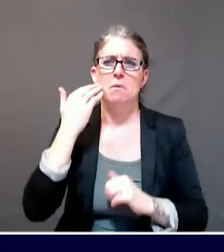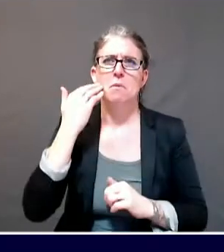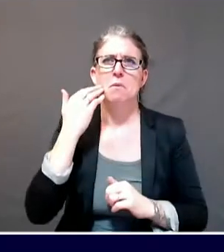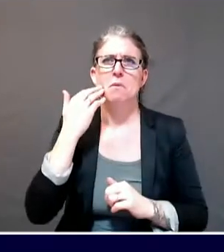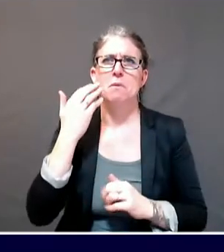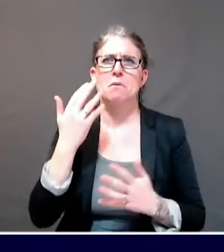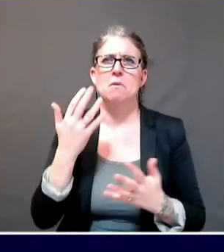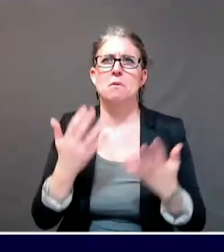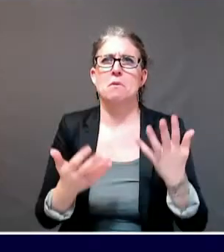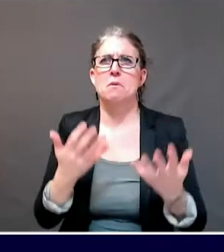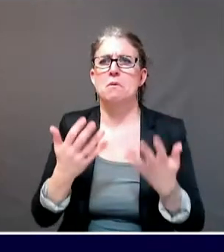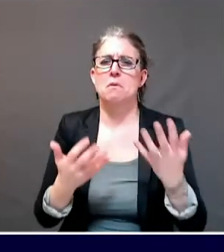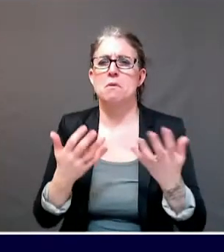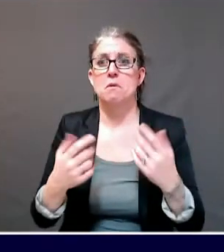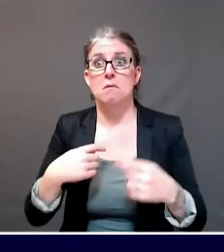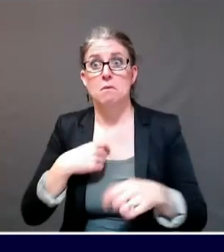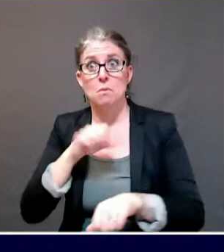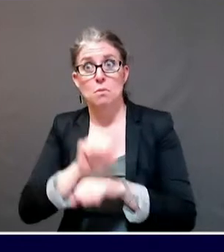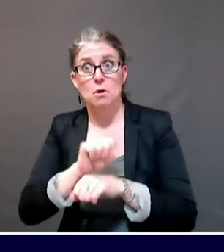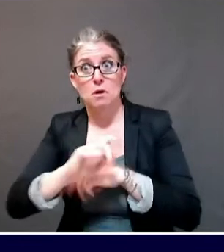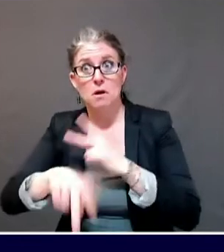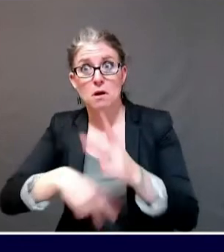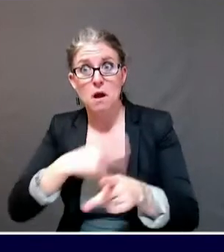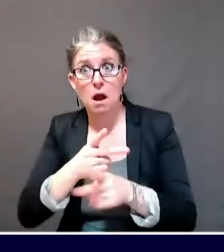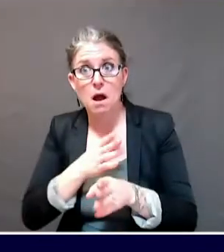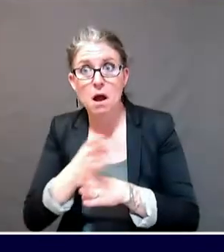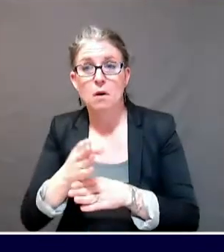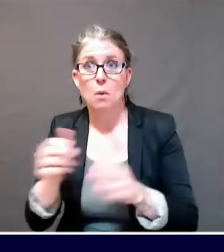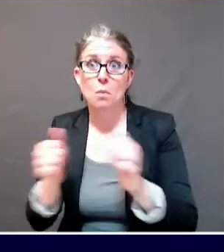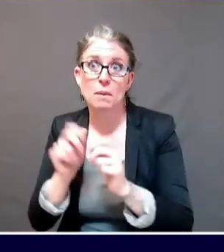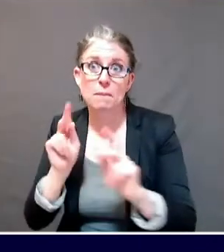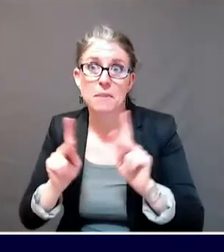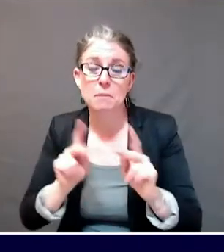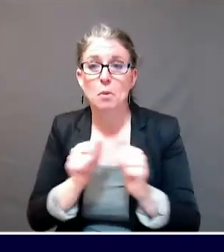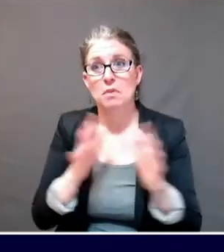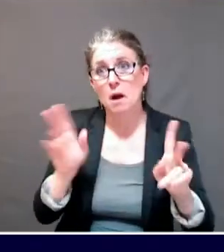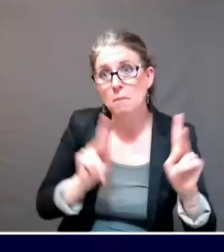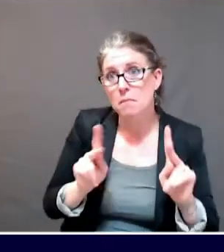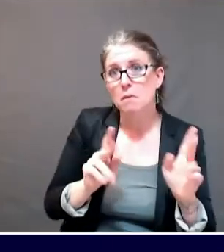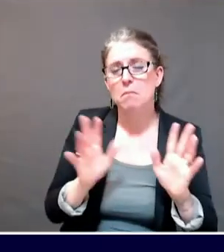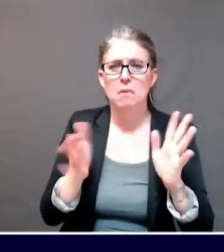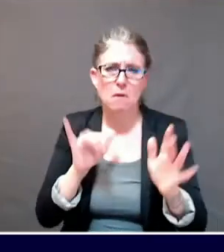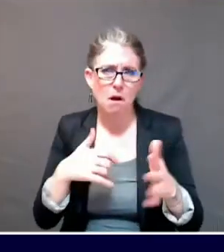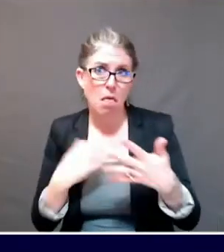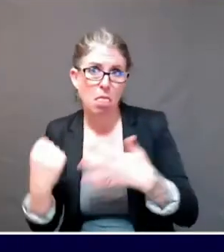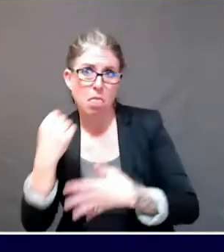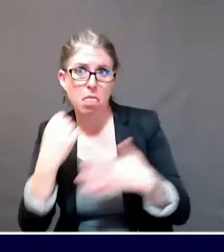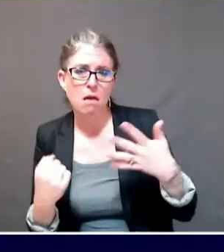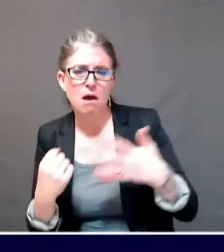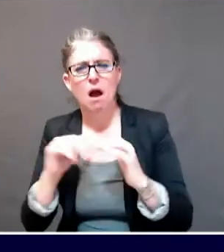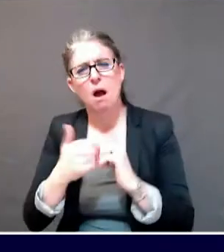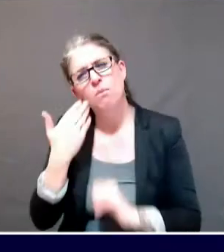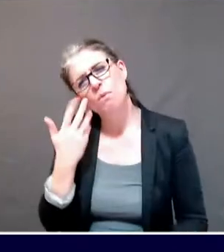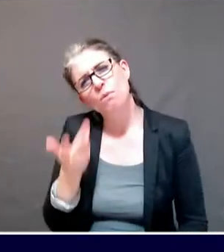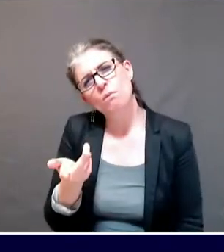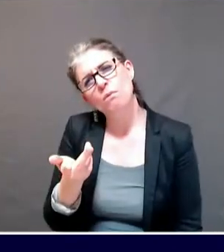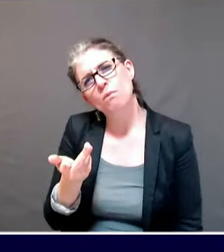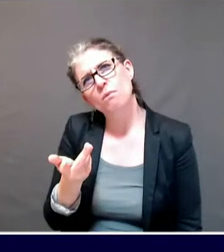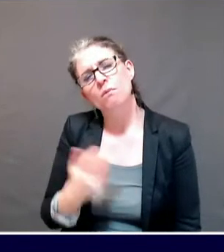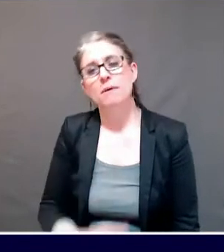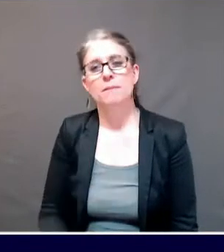jobs. Is that part of the discussion? Yes, the answer to everything you said, Joe, is yes.